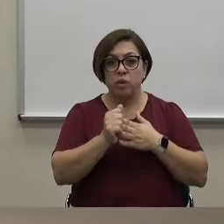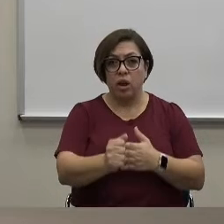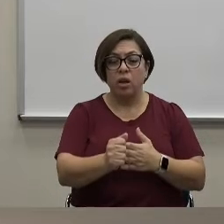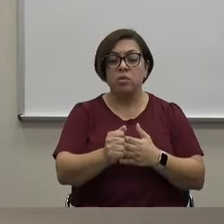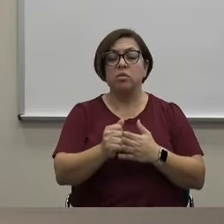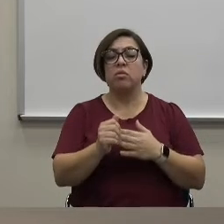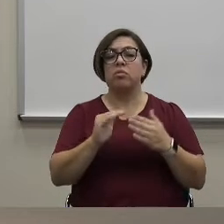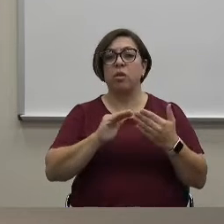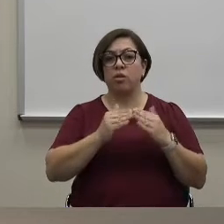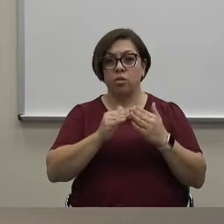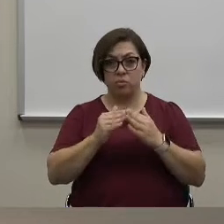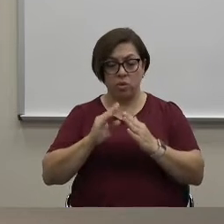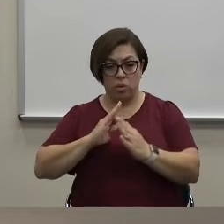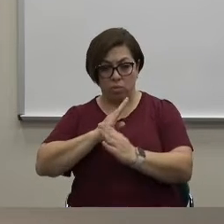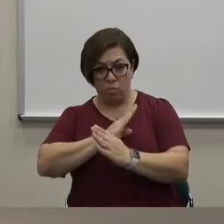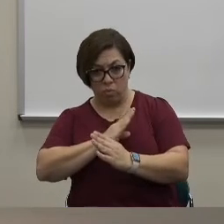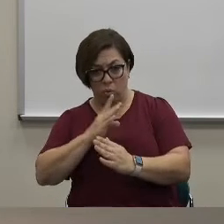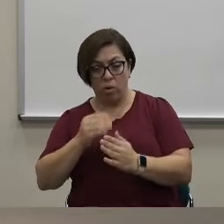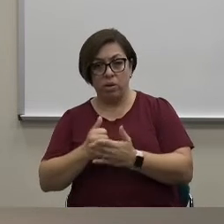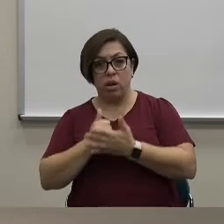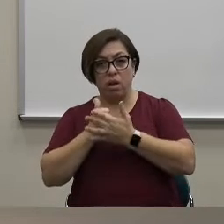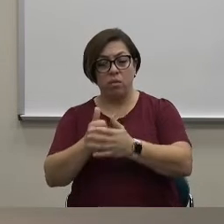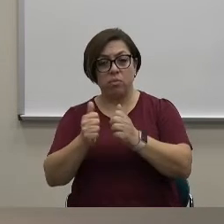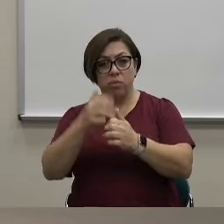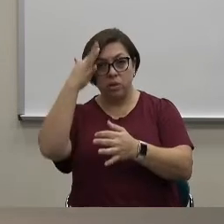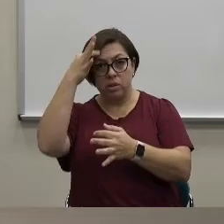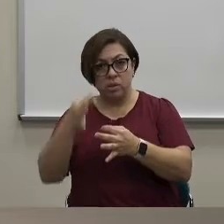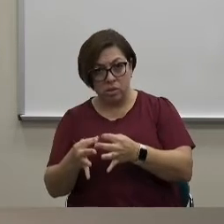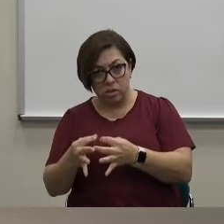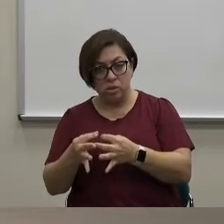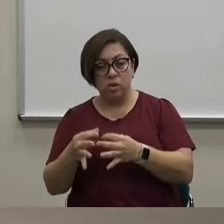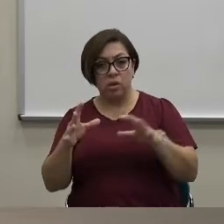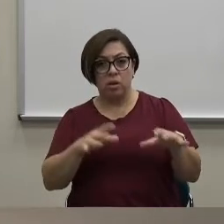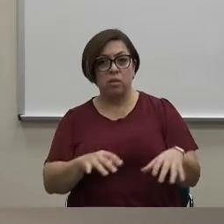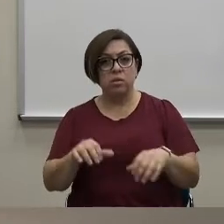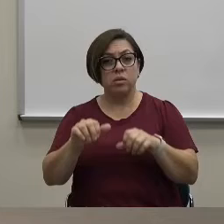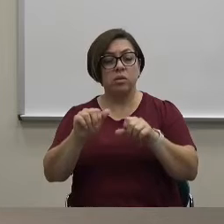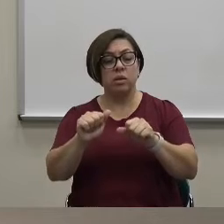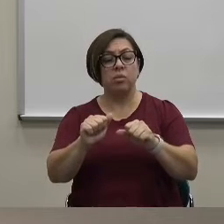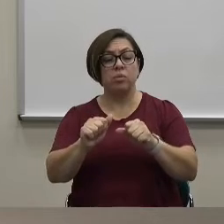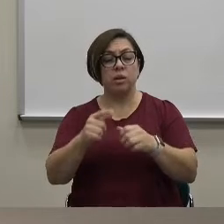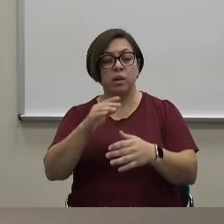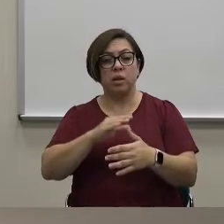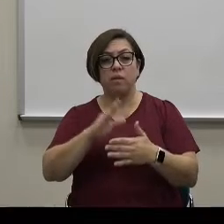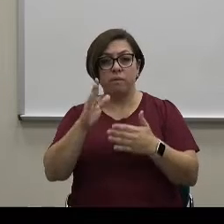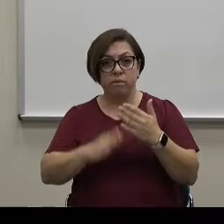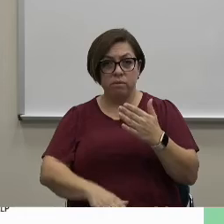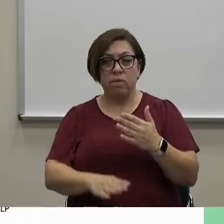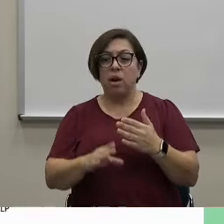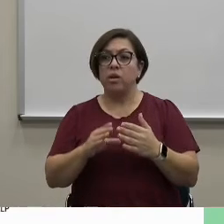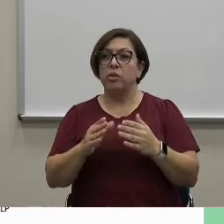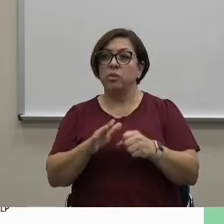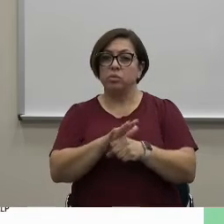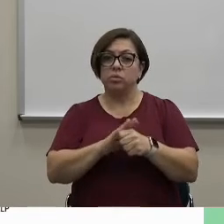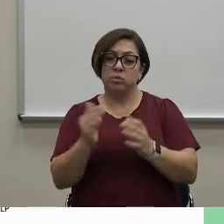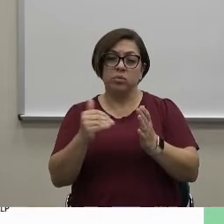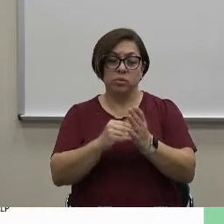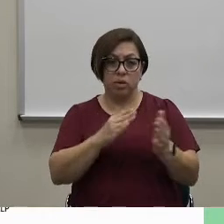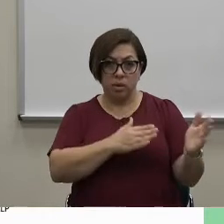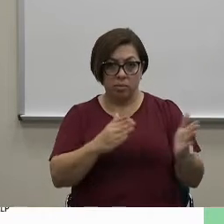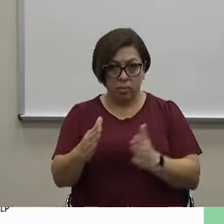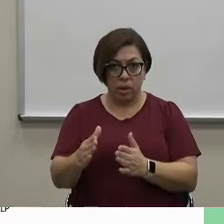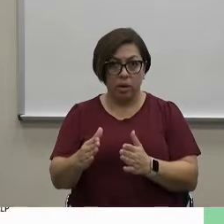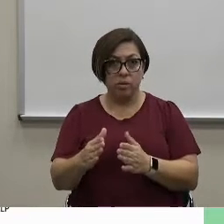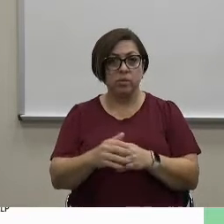board in its decision in adopting a final redistricting plan. And these criteria are the criteria that the courts have